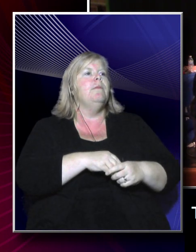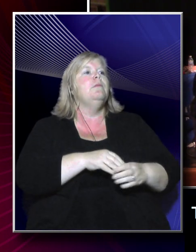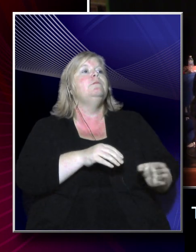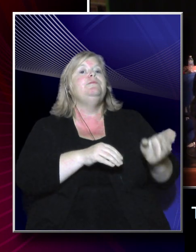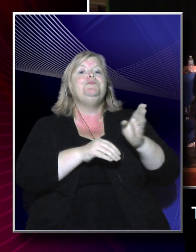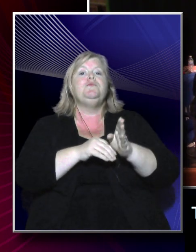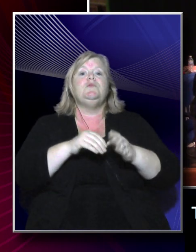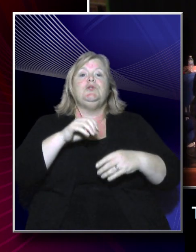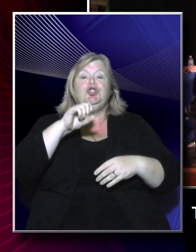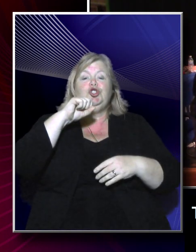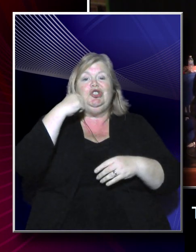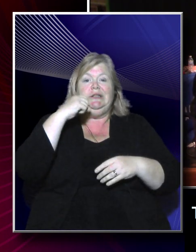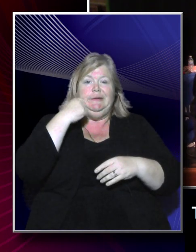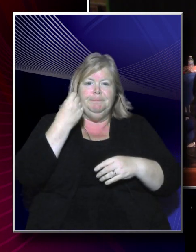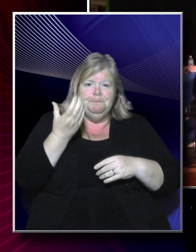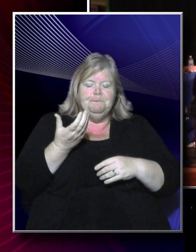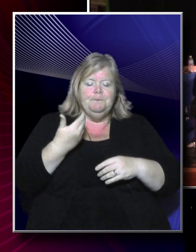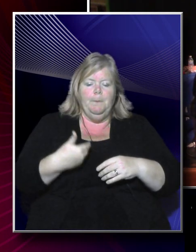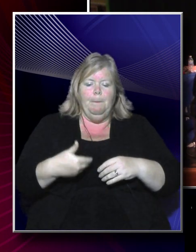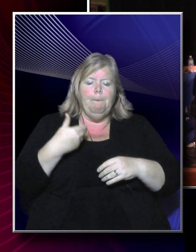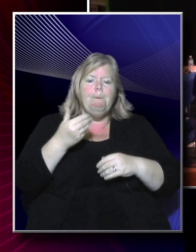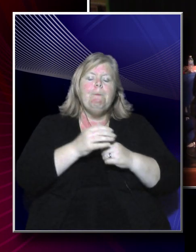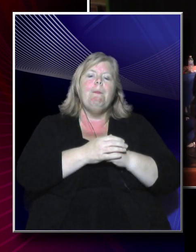And this is Shelley Herbold.